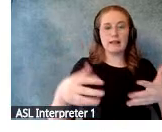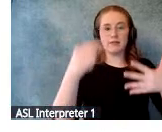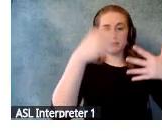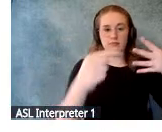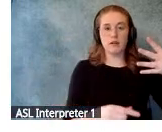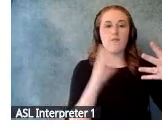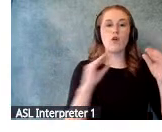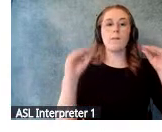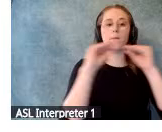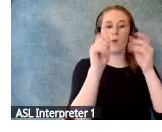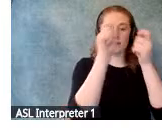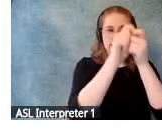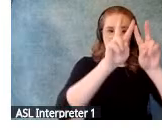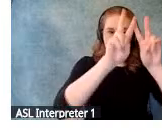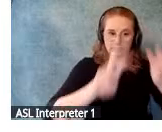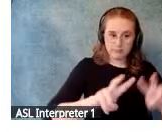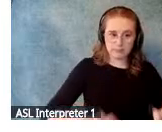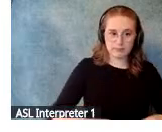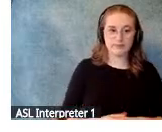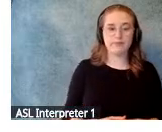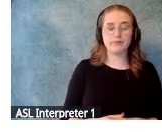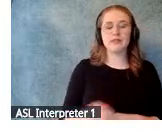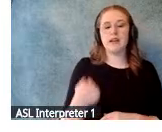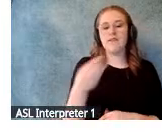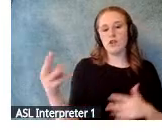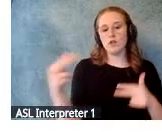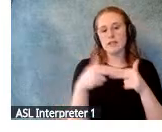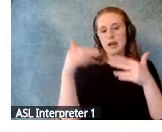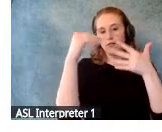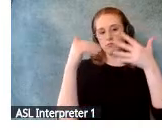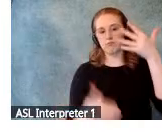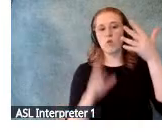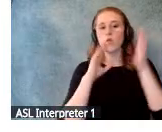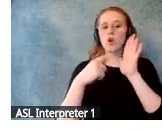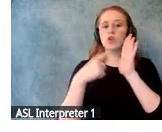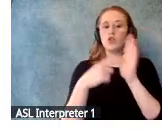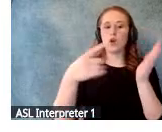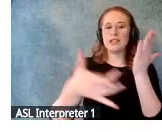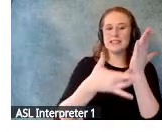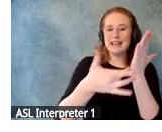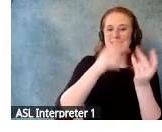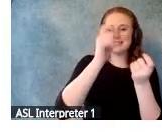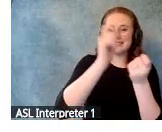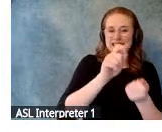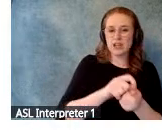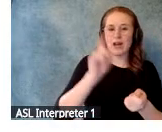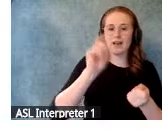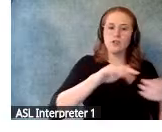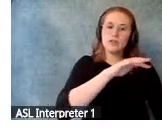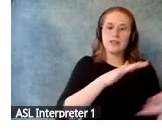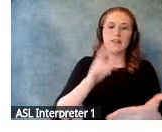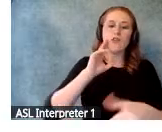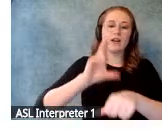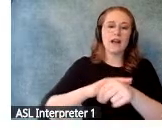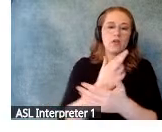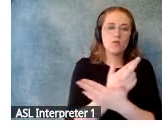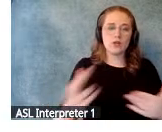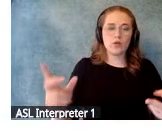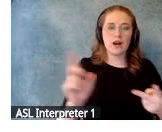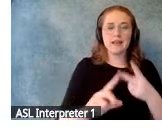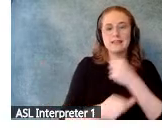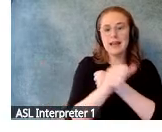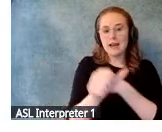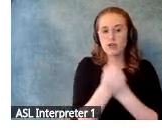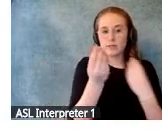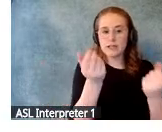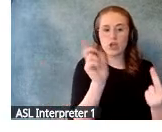further analysis. So the next couple of slides highlight a few technical details to be studied for natural resources,